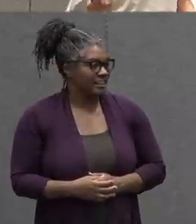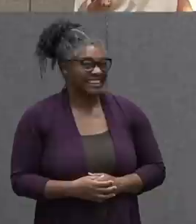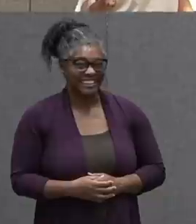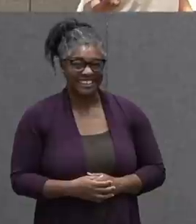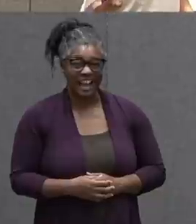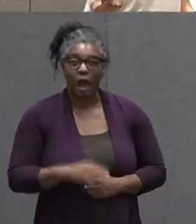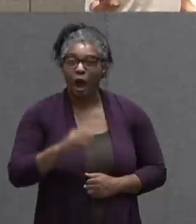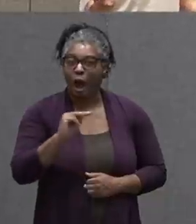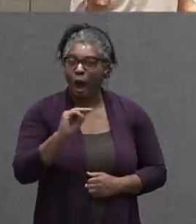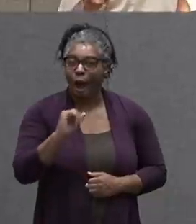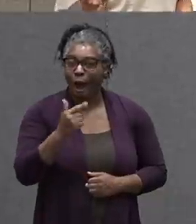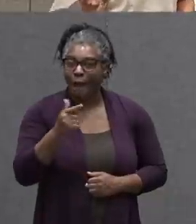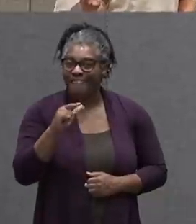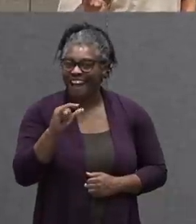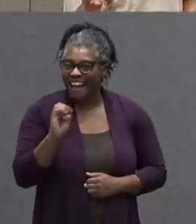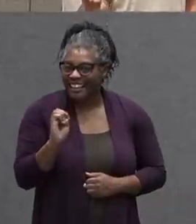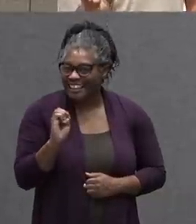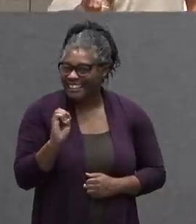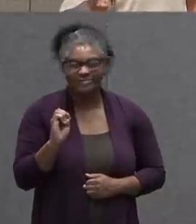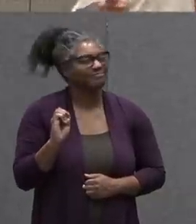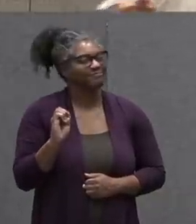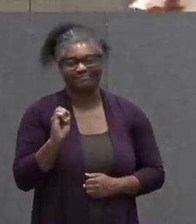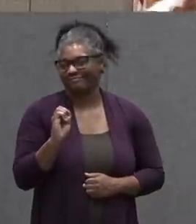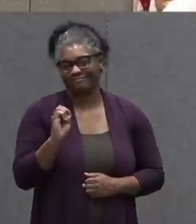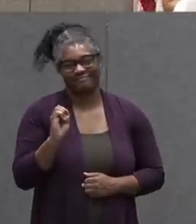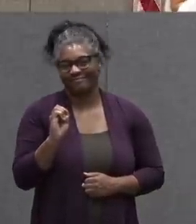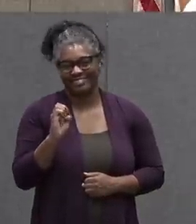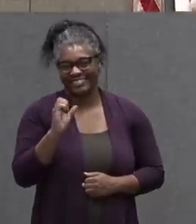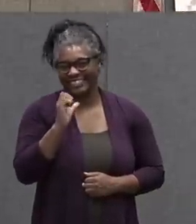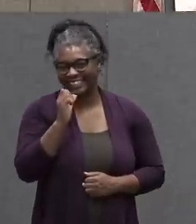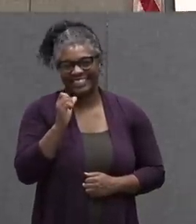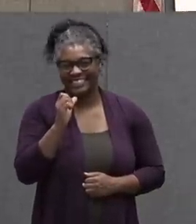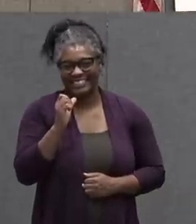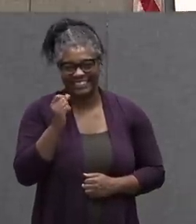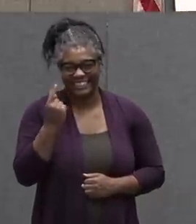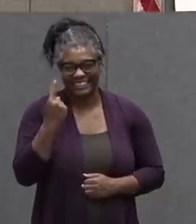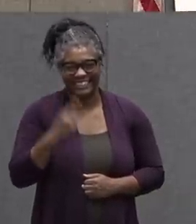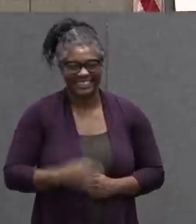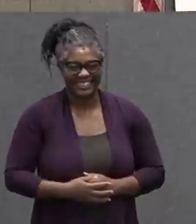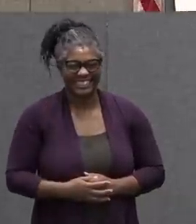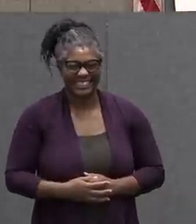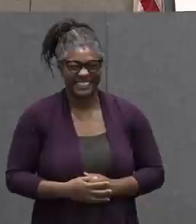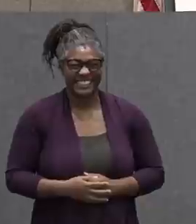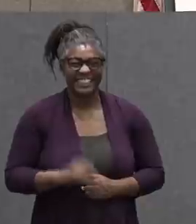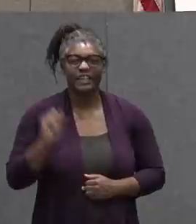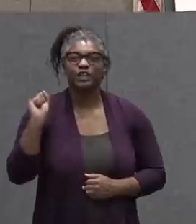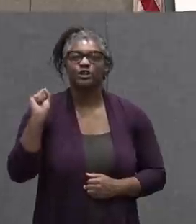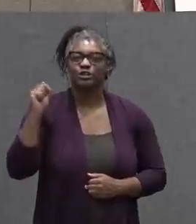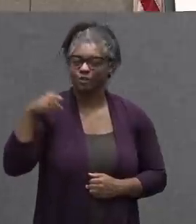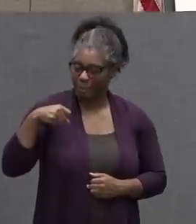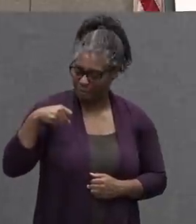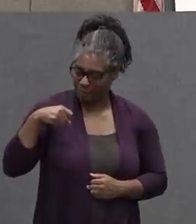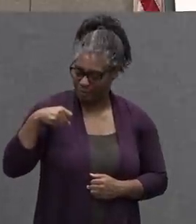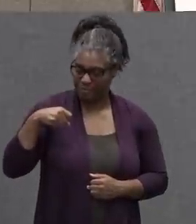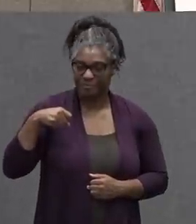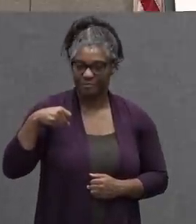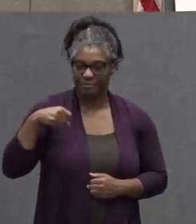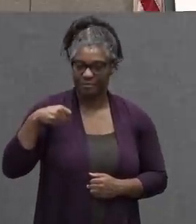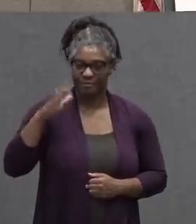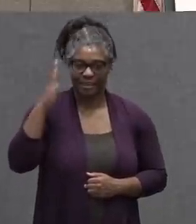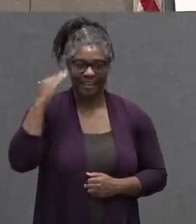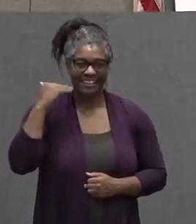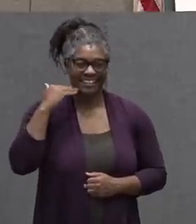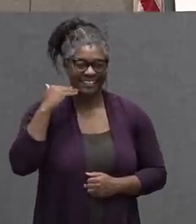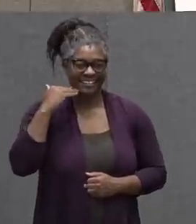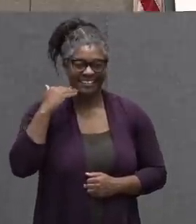Miss Maggie, she didn't quite get it. Drop your head. Very good. Thank you so much for playing with